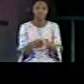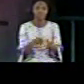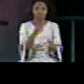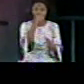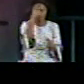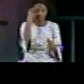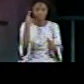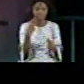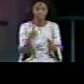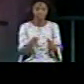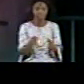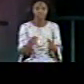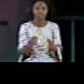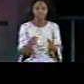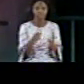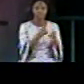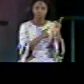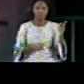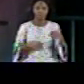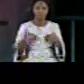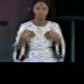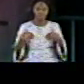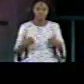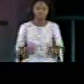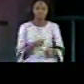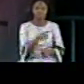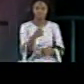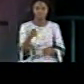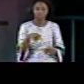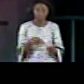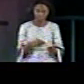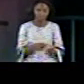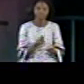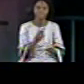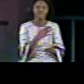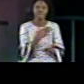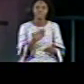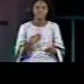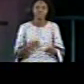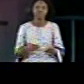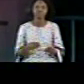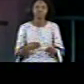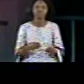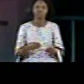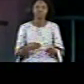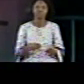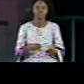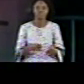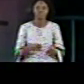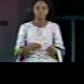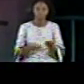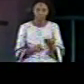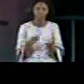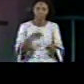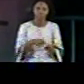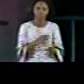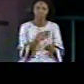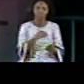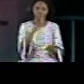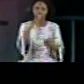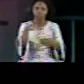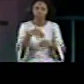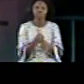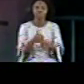lord has healed you rise up and be made whole rise up and be made whole rise